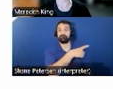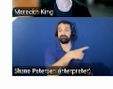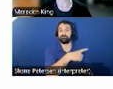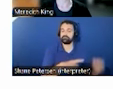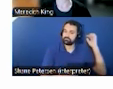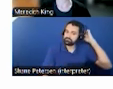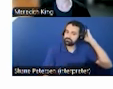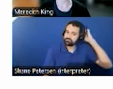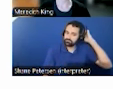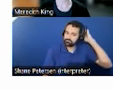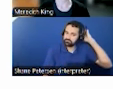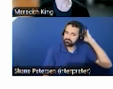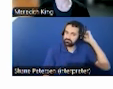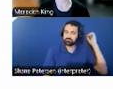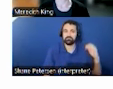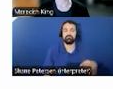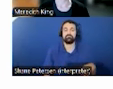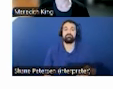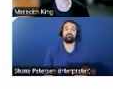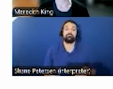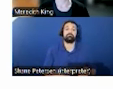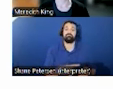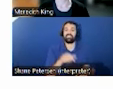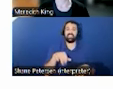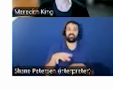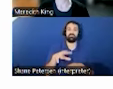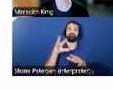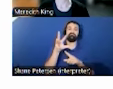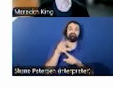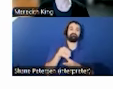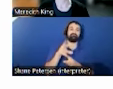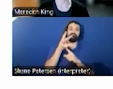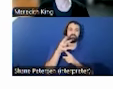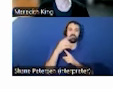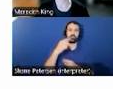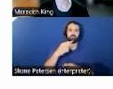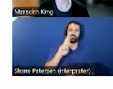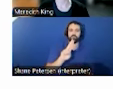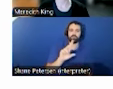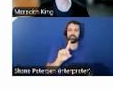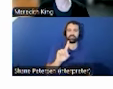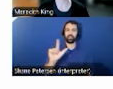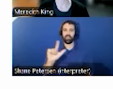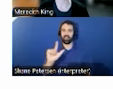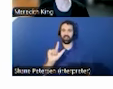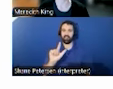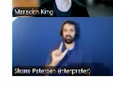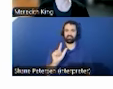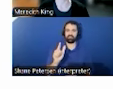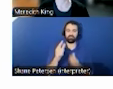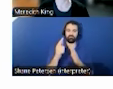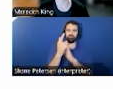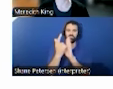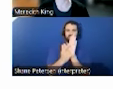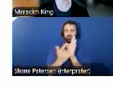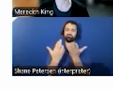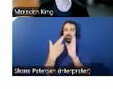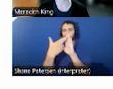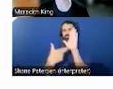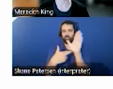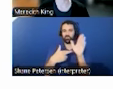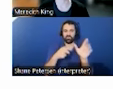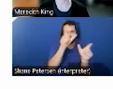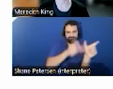just a screenshot of the Universal Design for Learning CAST guidelines. And again, you'll be able to go to those at